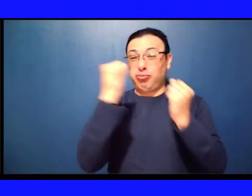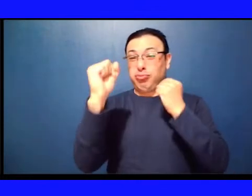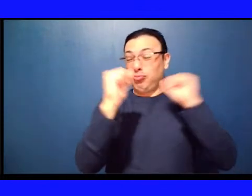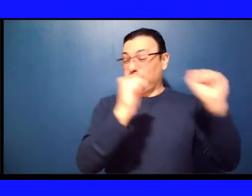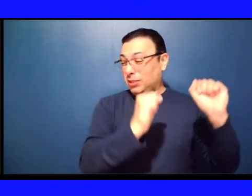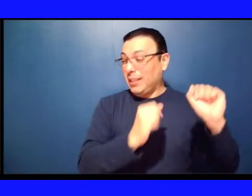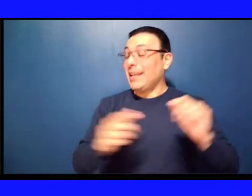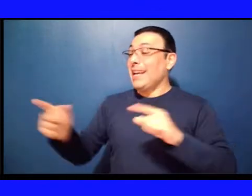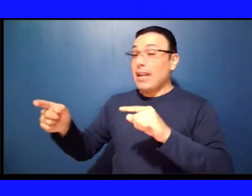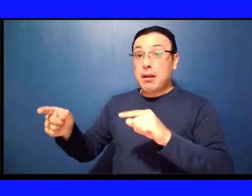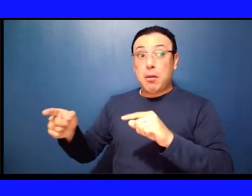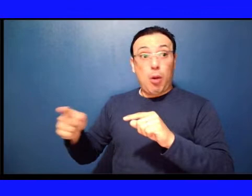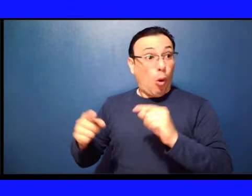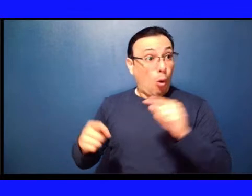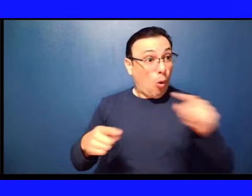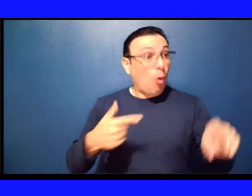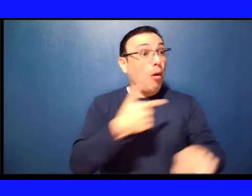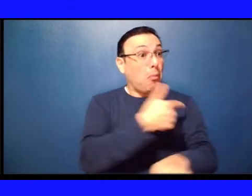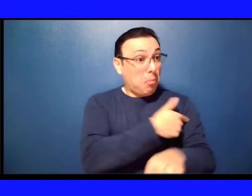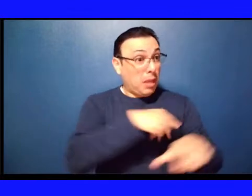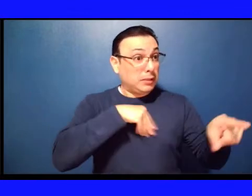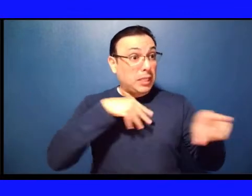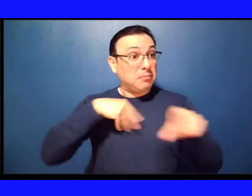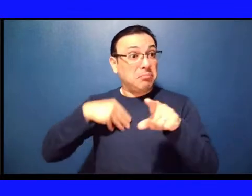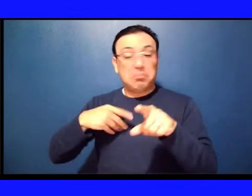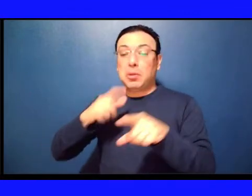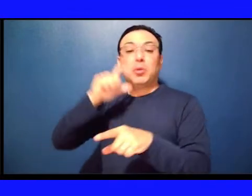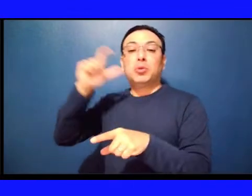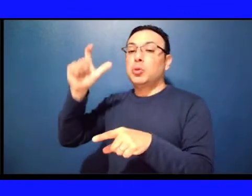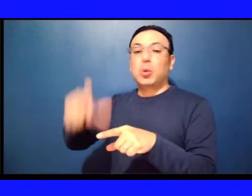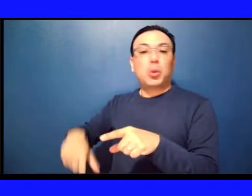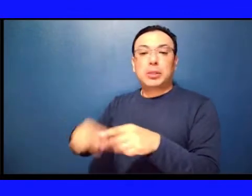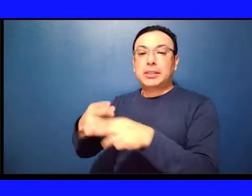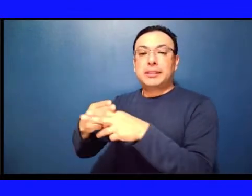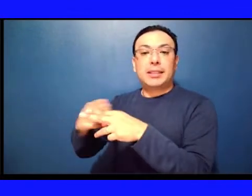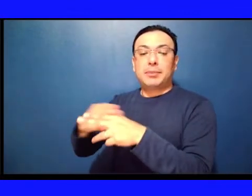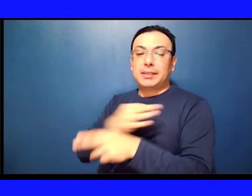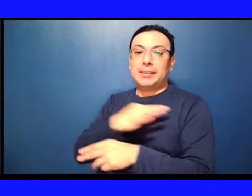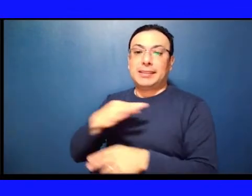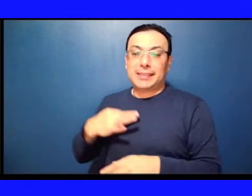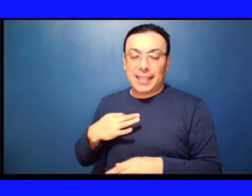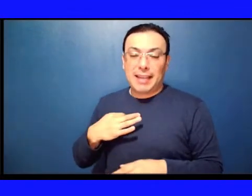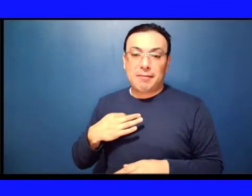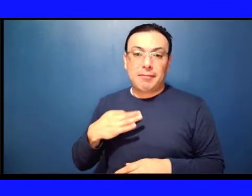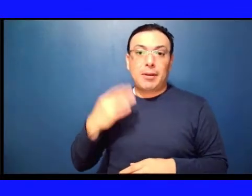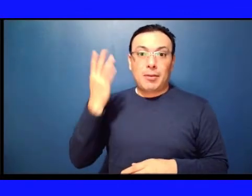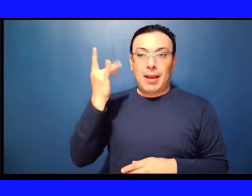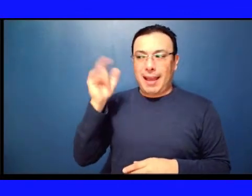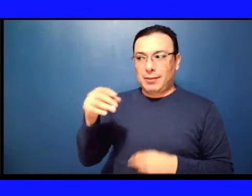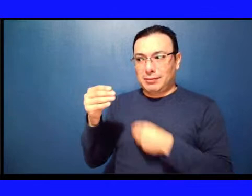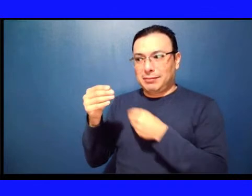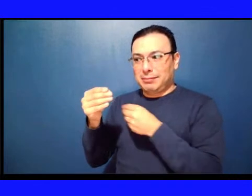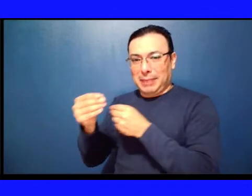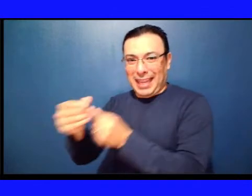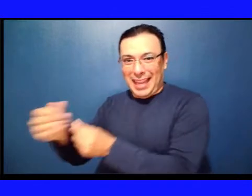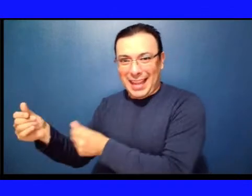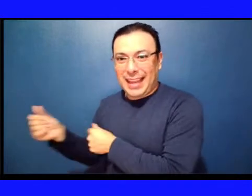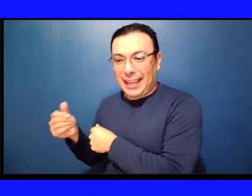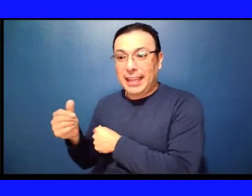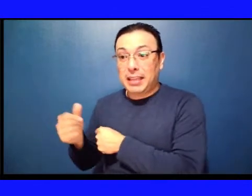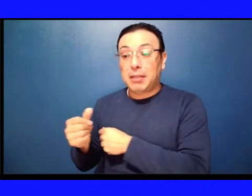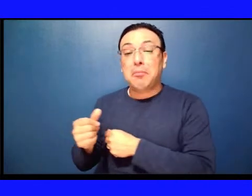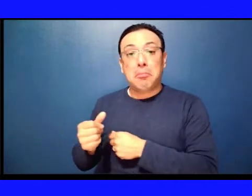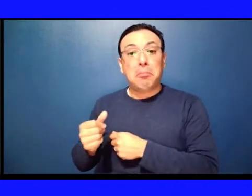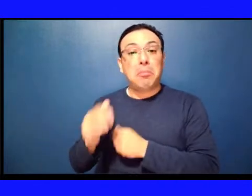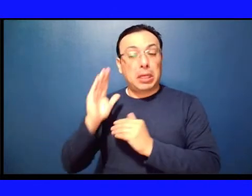Hi, everyone. Nice to see you. Top of the news cycle for everyone, as Benny mentioned earlier, is the passage of the infrastructure